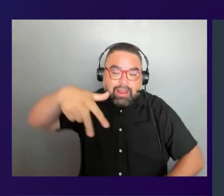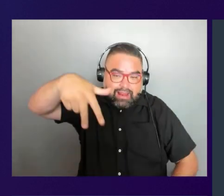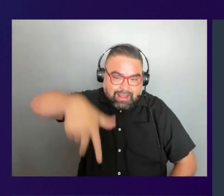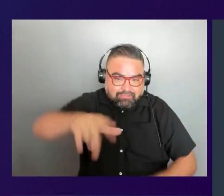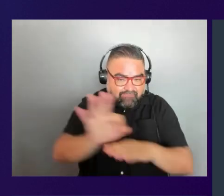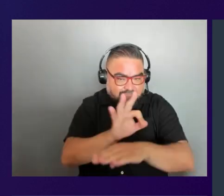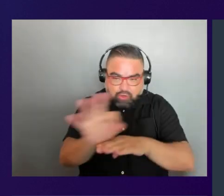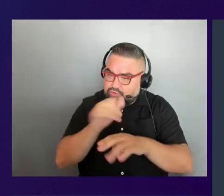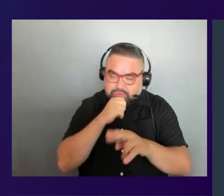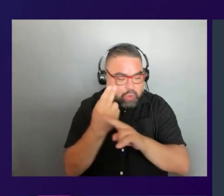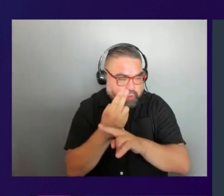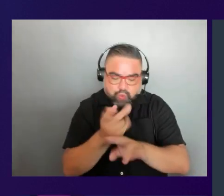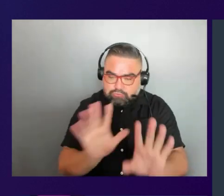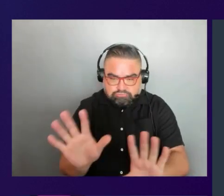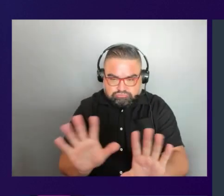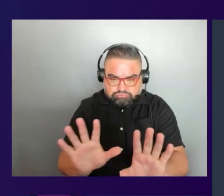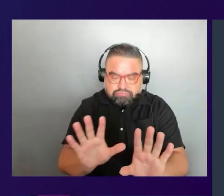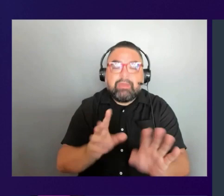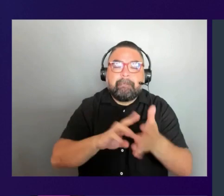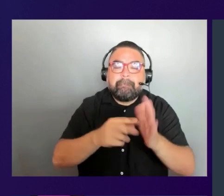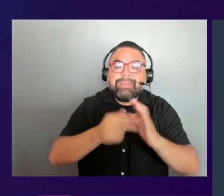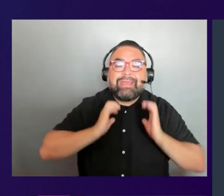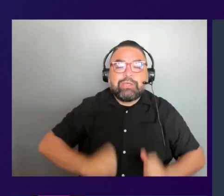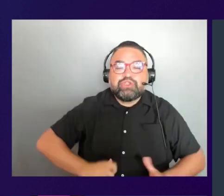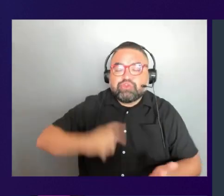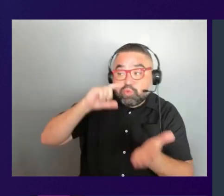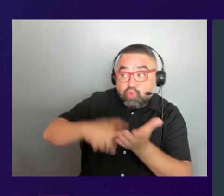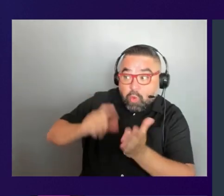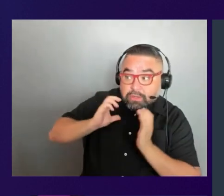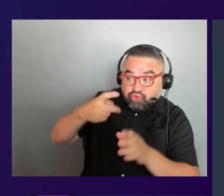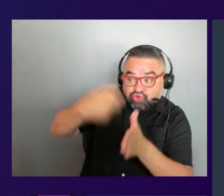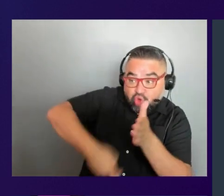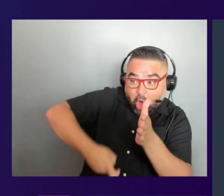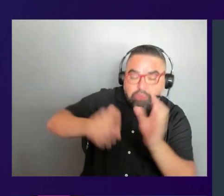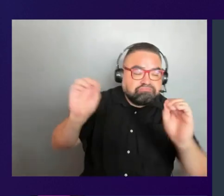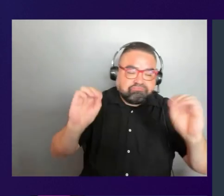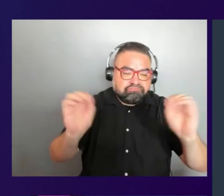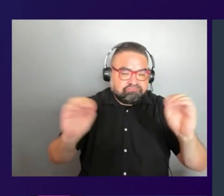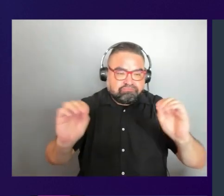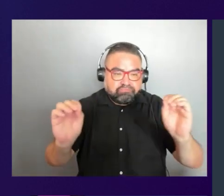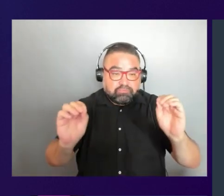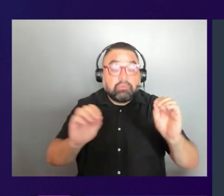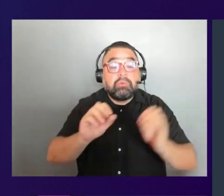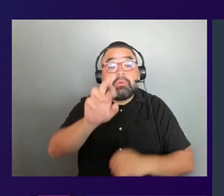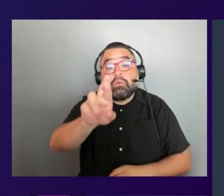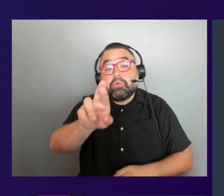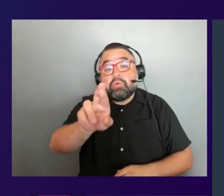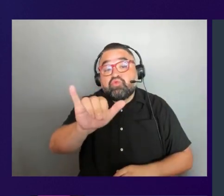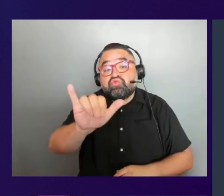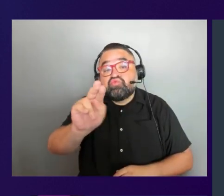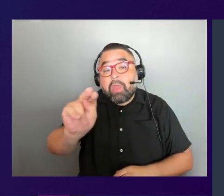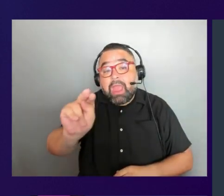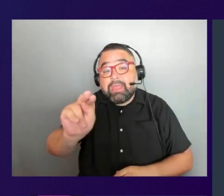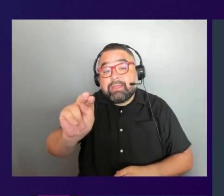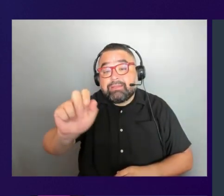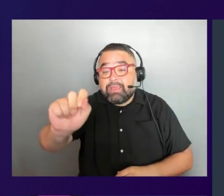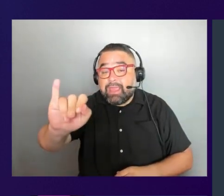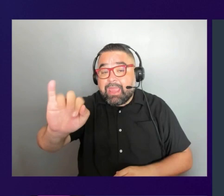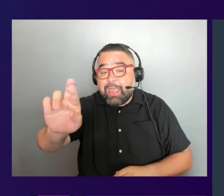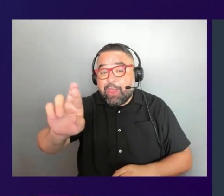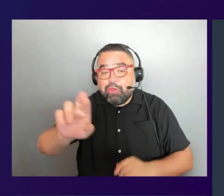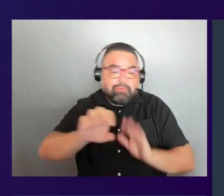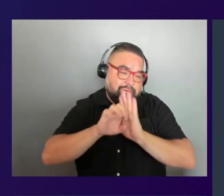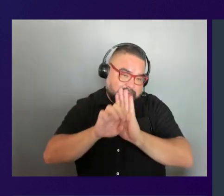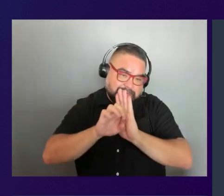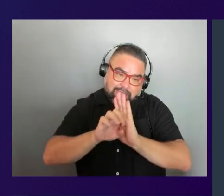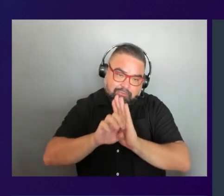invoked. The customer's not going to see any charges for it. A great example of this is Ryanair. In March of